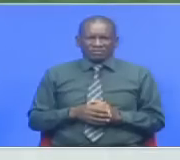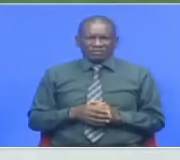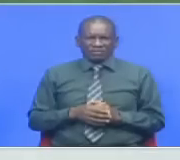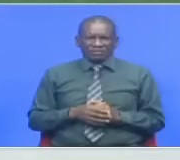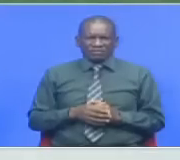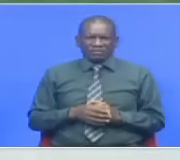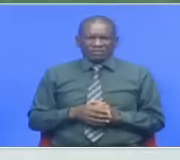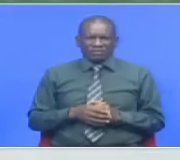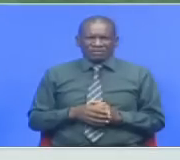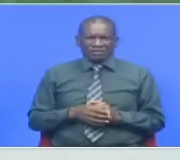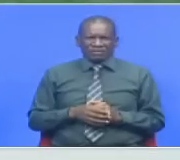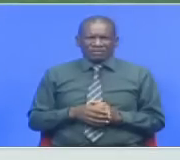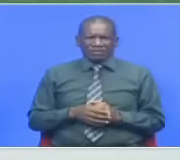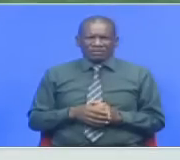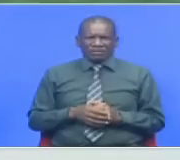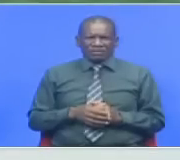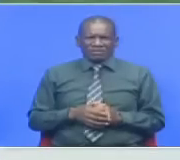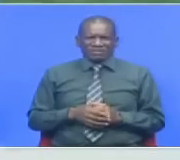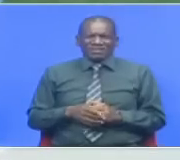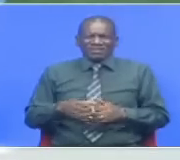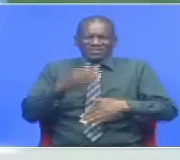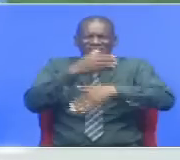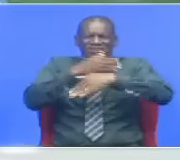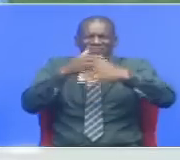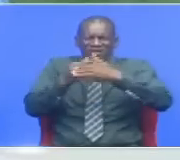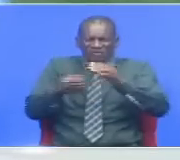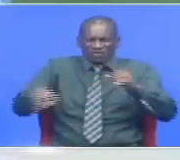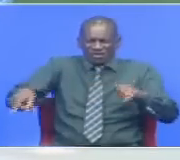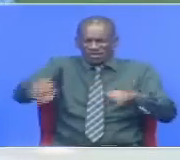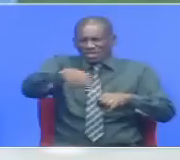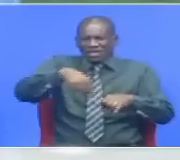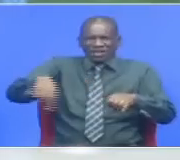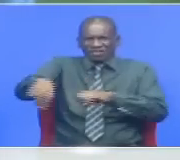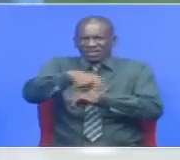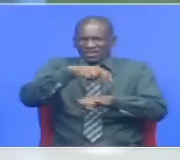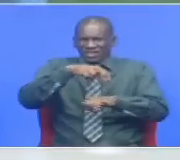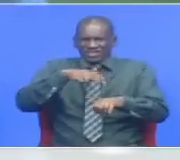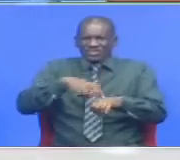Ijenge taifa letu.